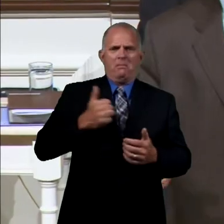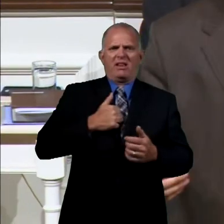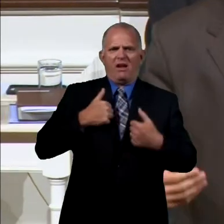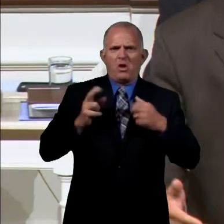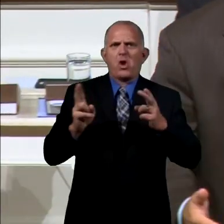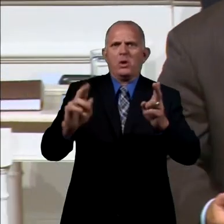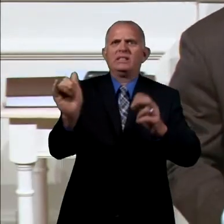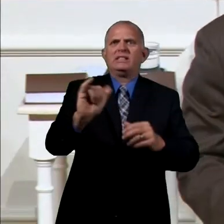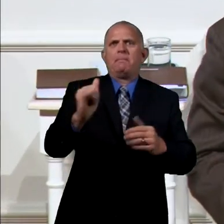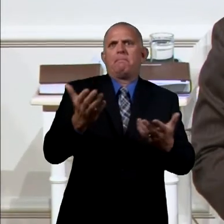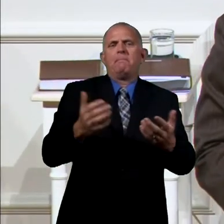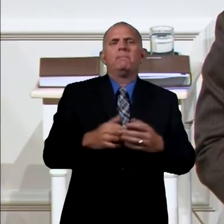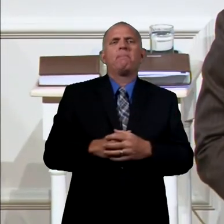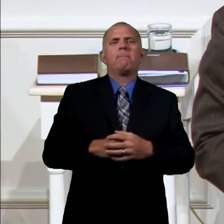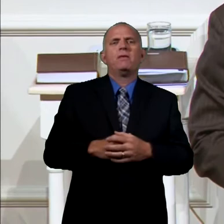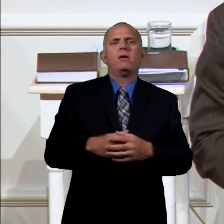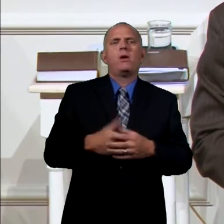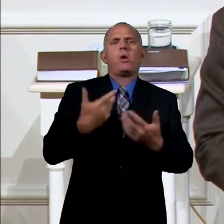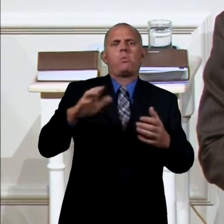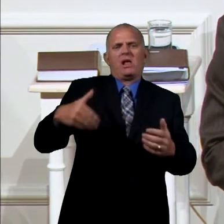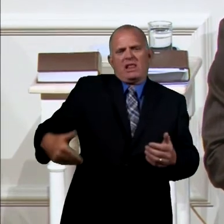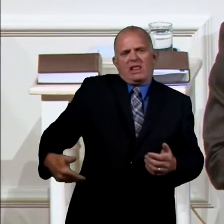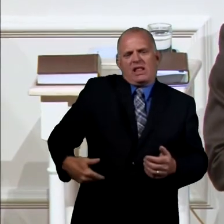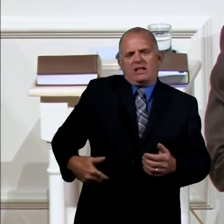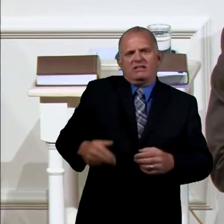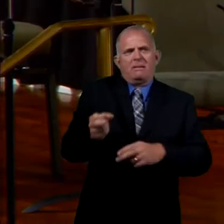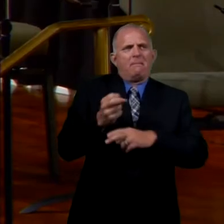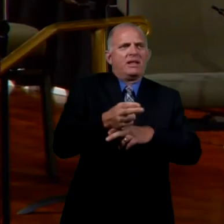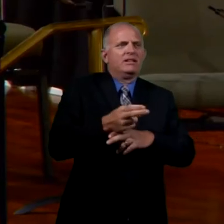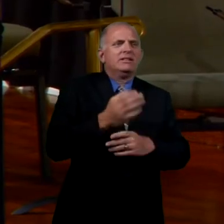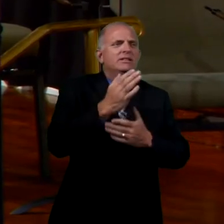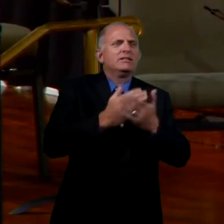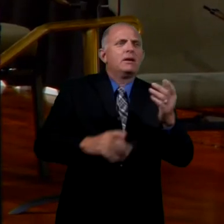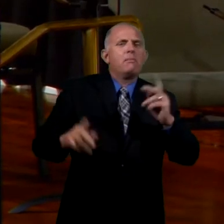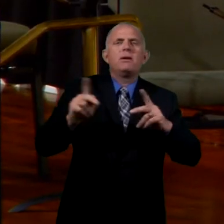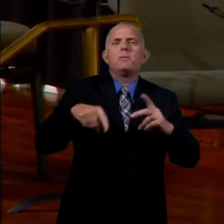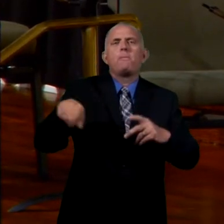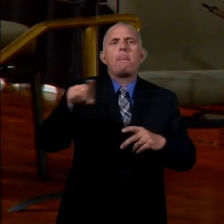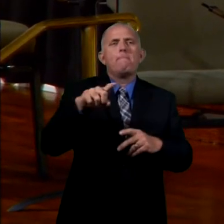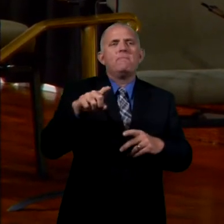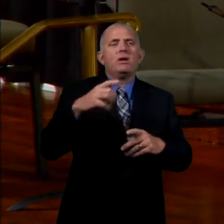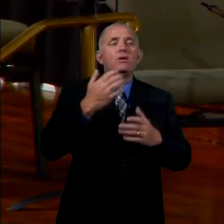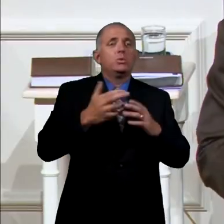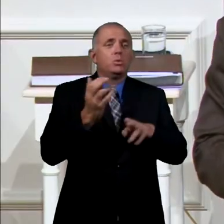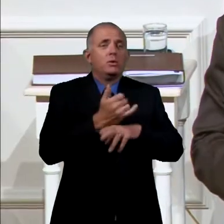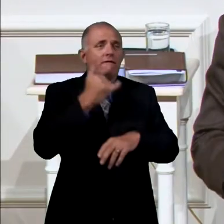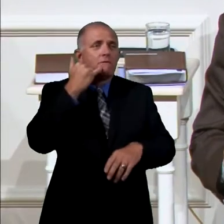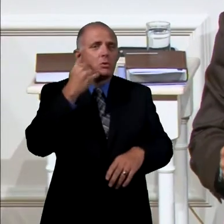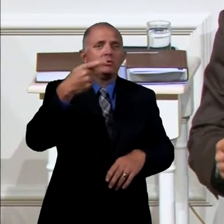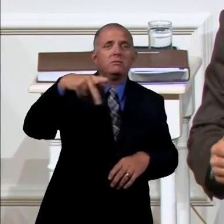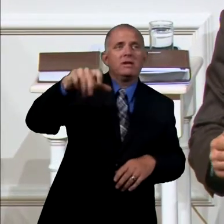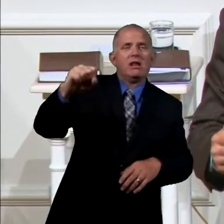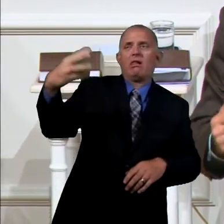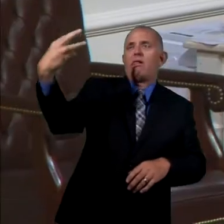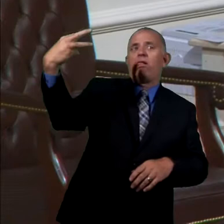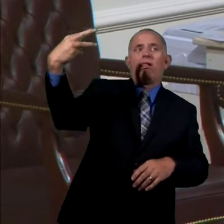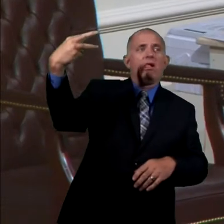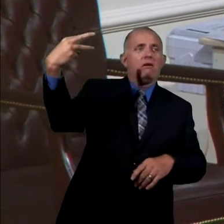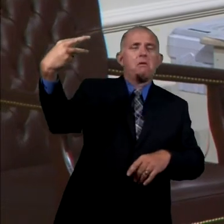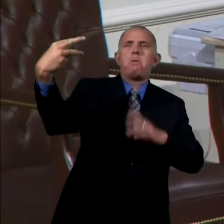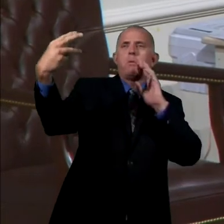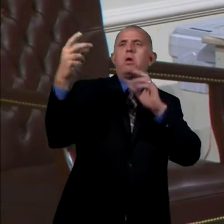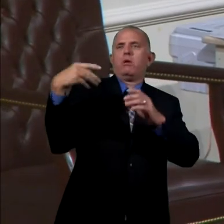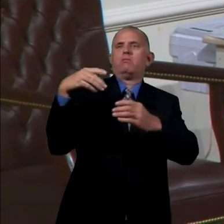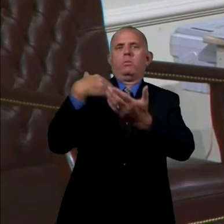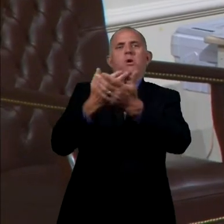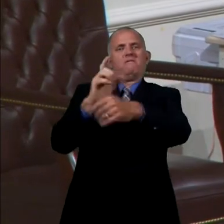you want to beat him. I know to some people, if they ever use their phone or they use a GPS or something that says you will arrive at this